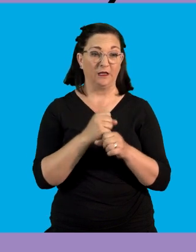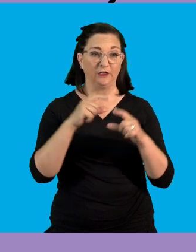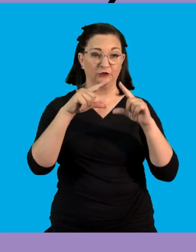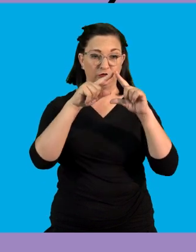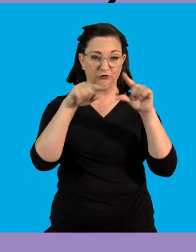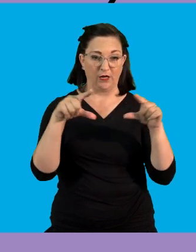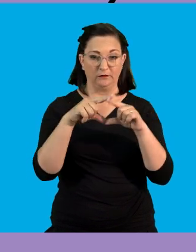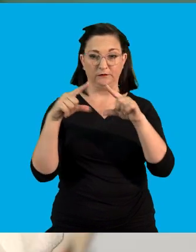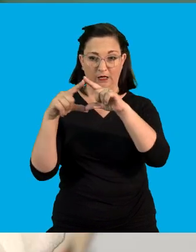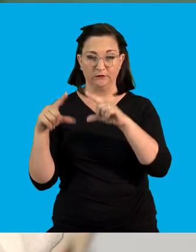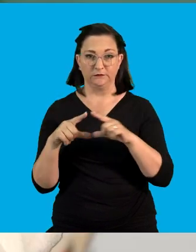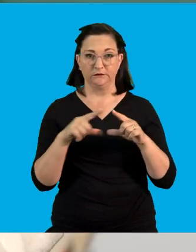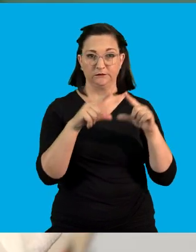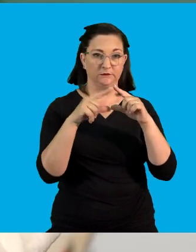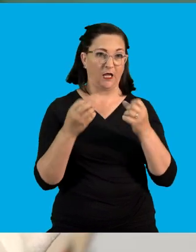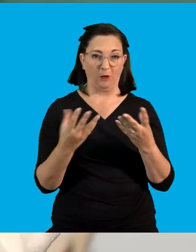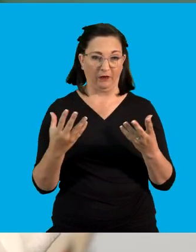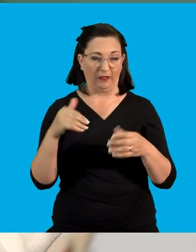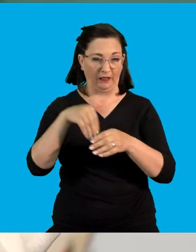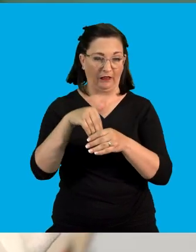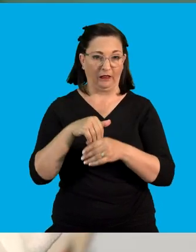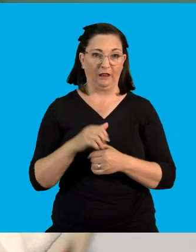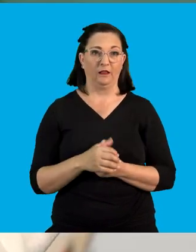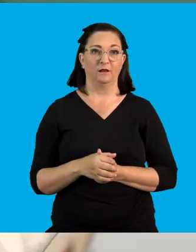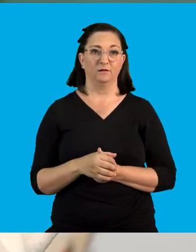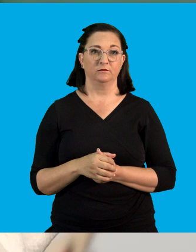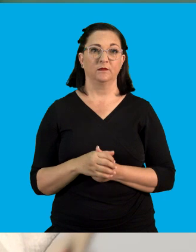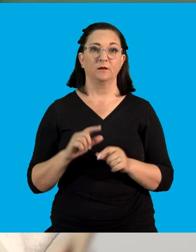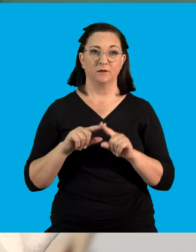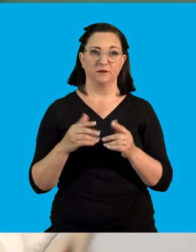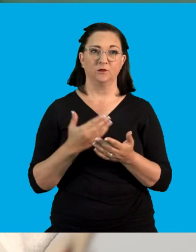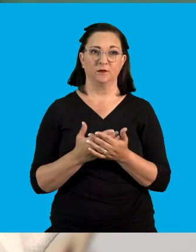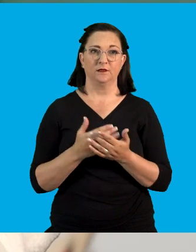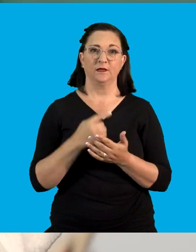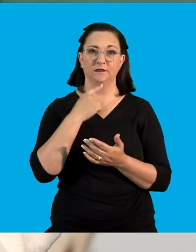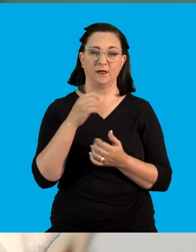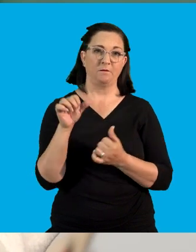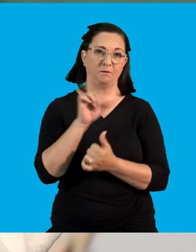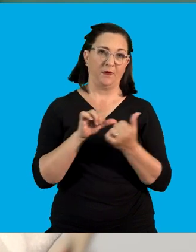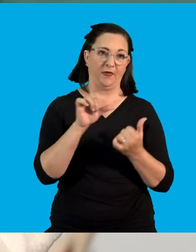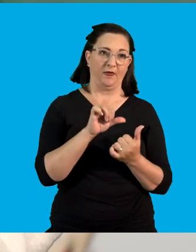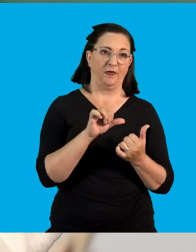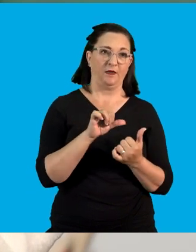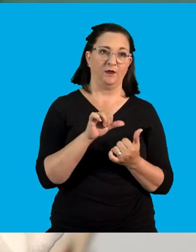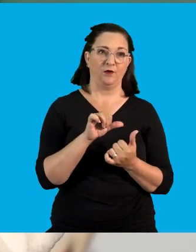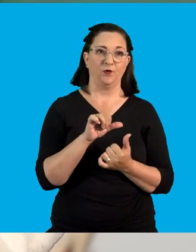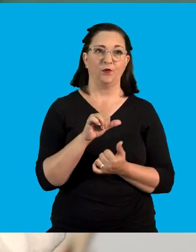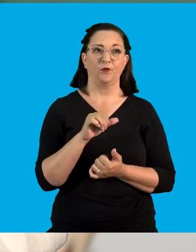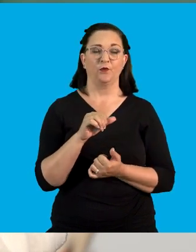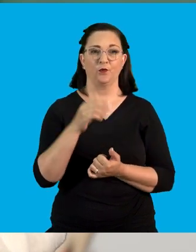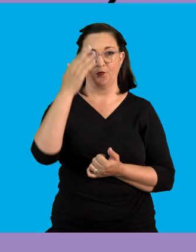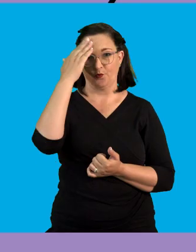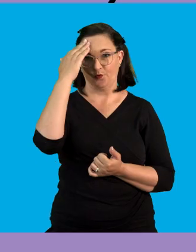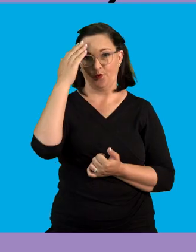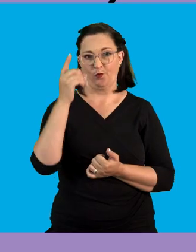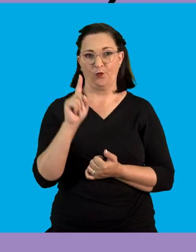we cannot all the time divide it into triangles and find the number of triangles you can make. However, we can look